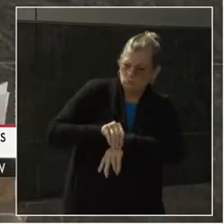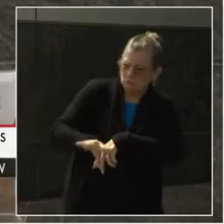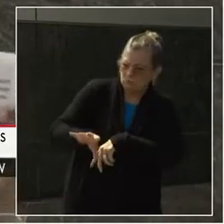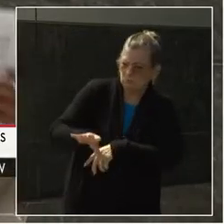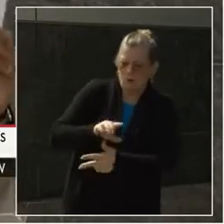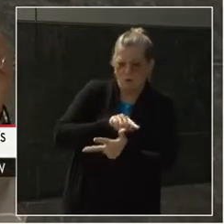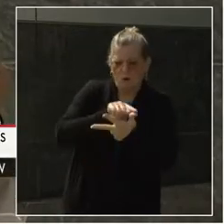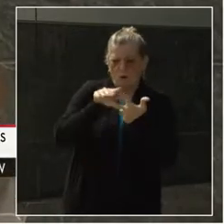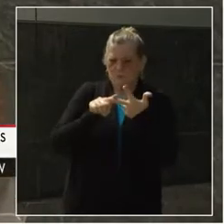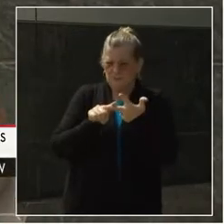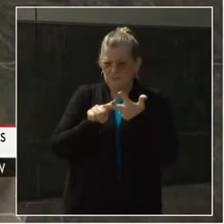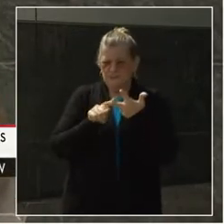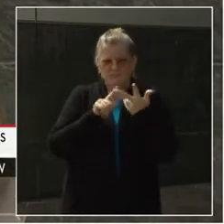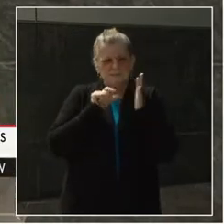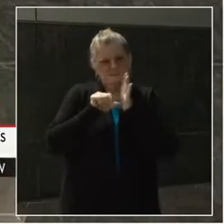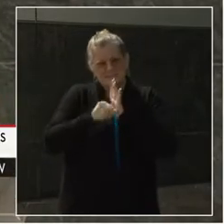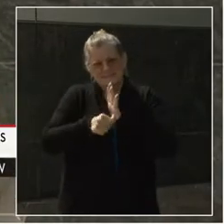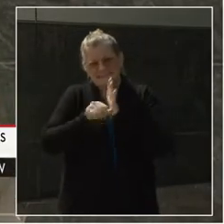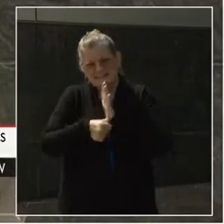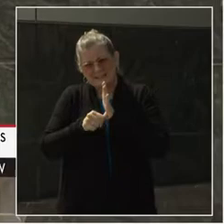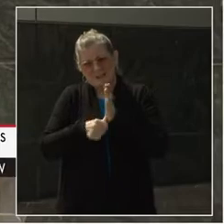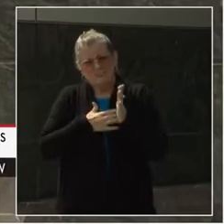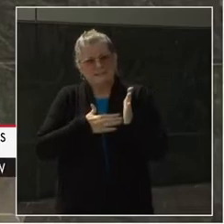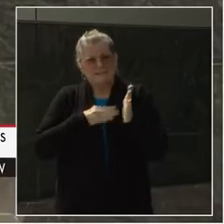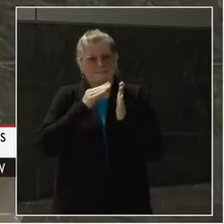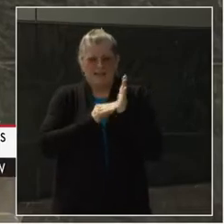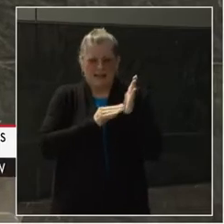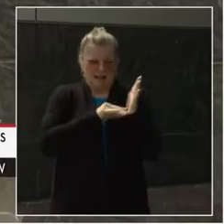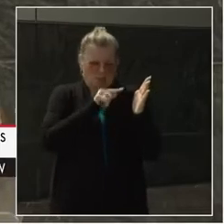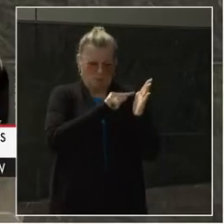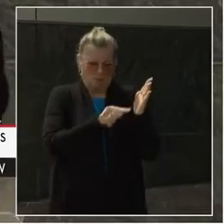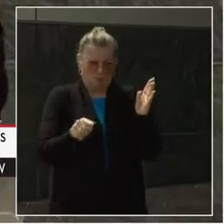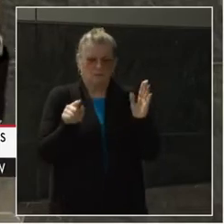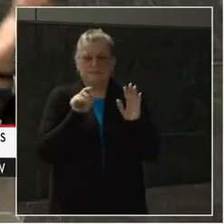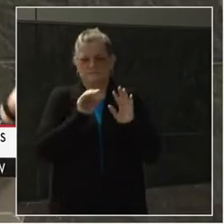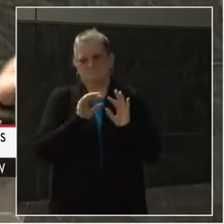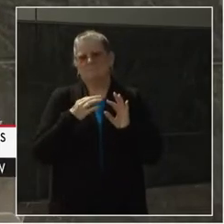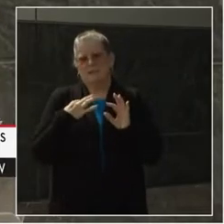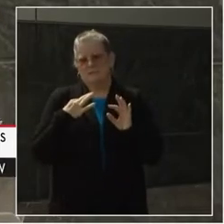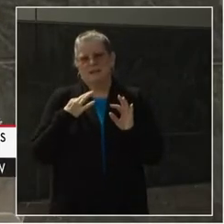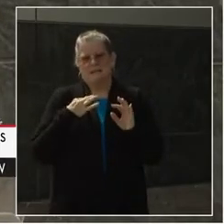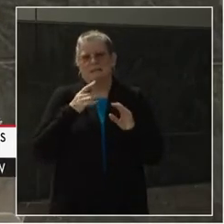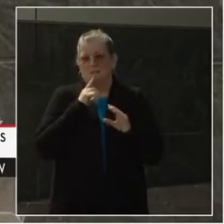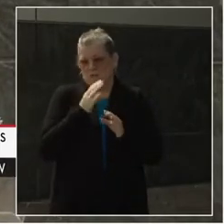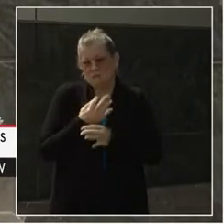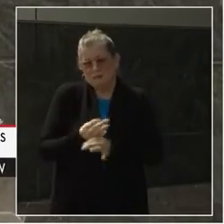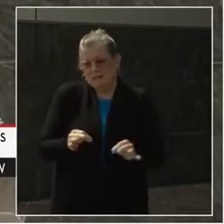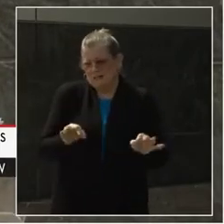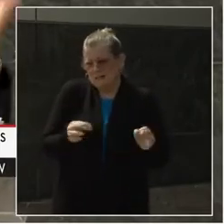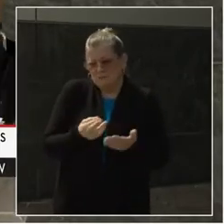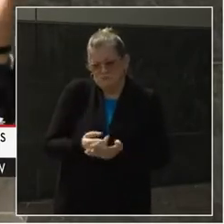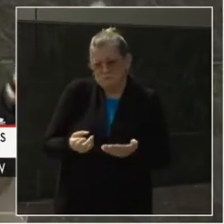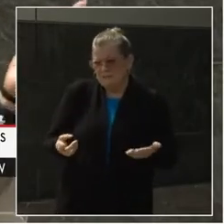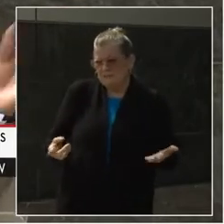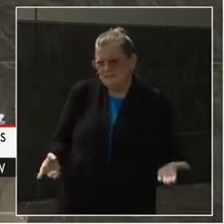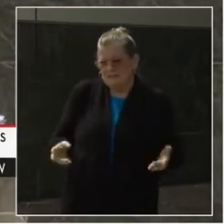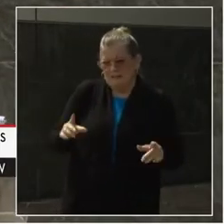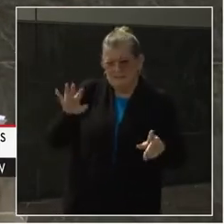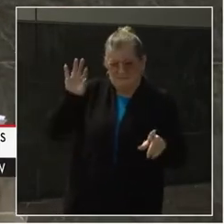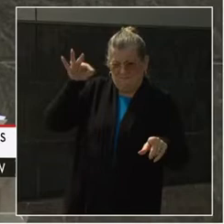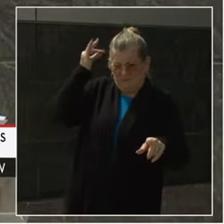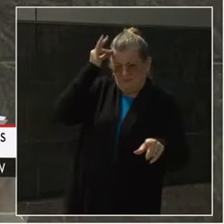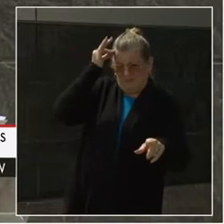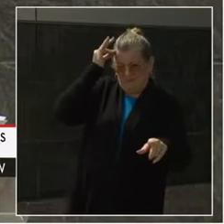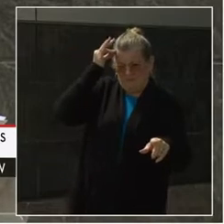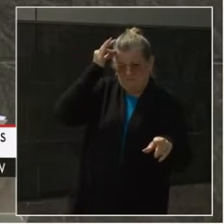complete your application. These are free resources available through the federal government and a large amount of investments made by our